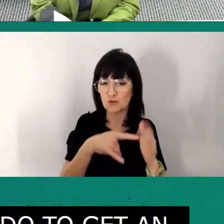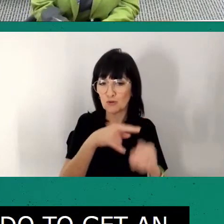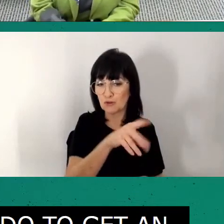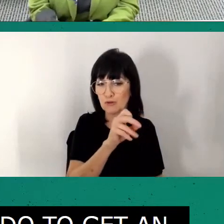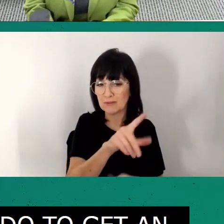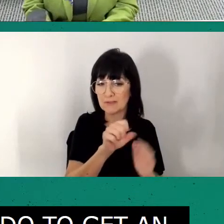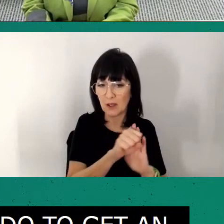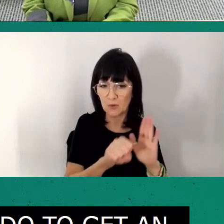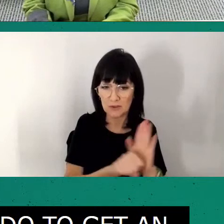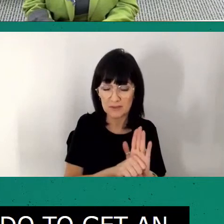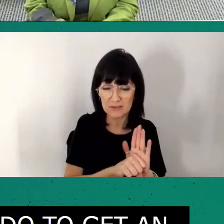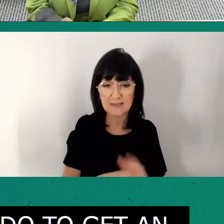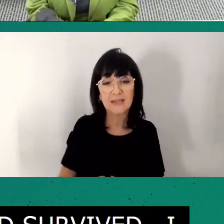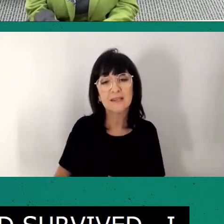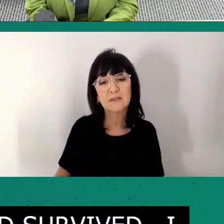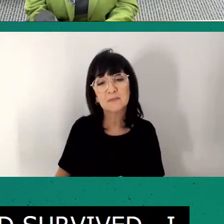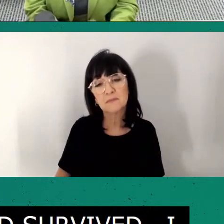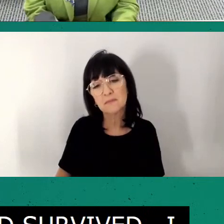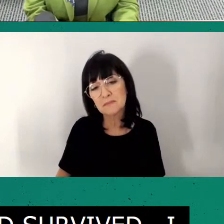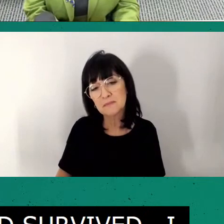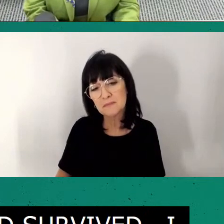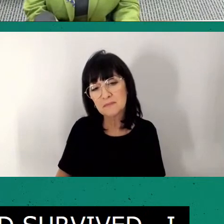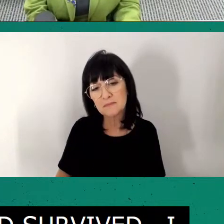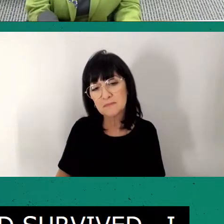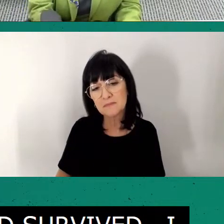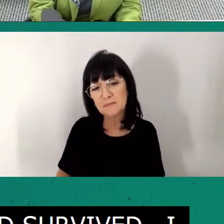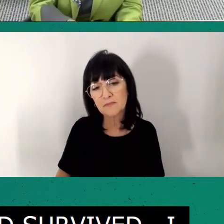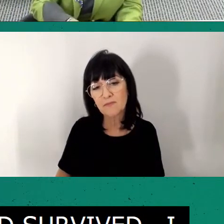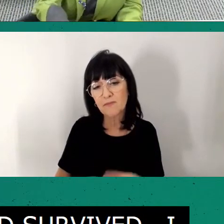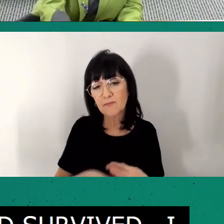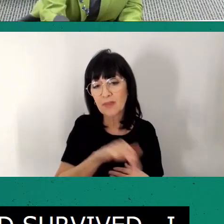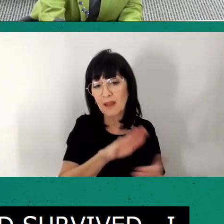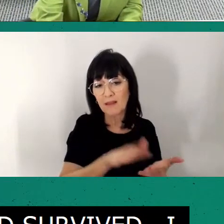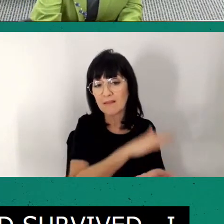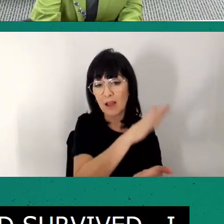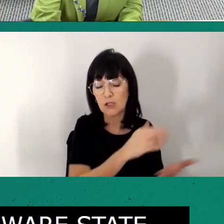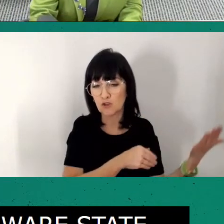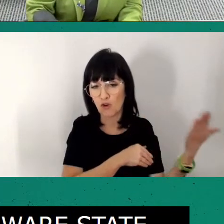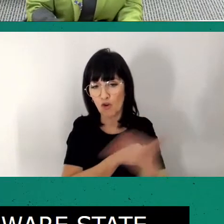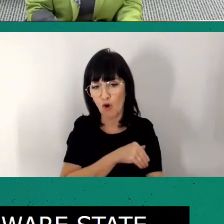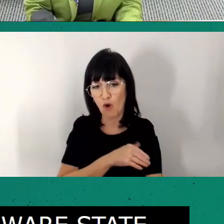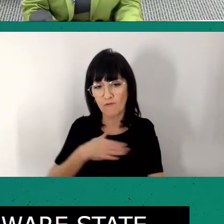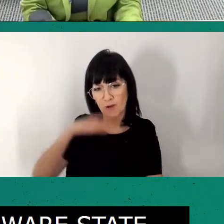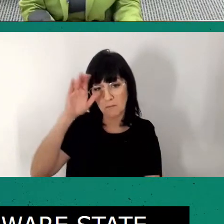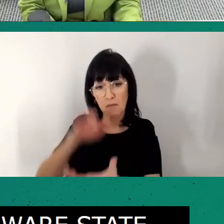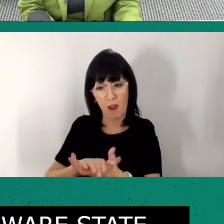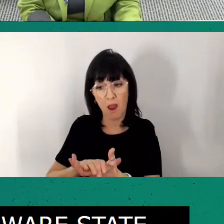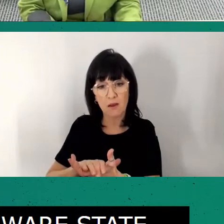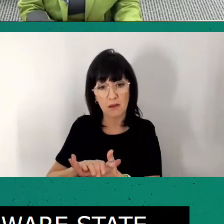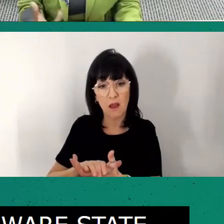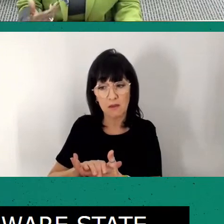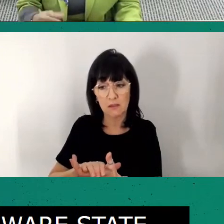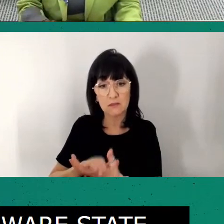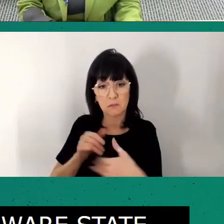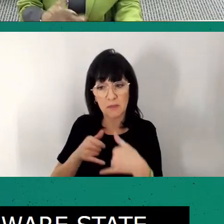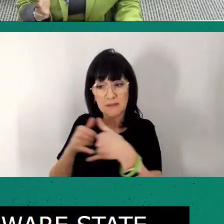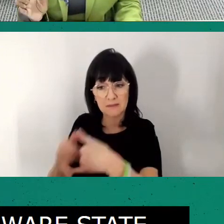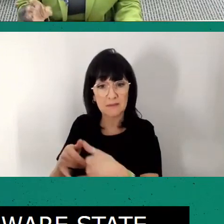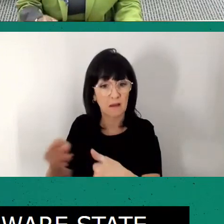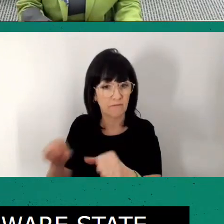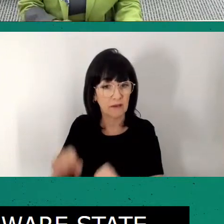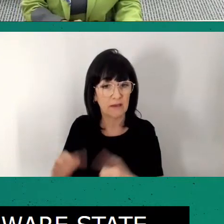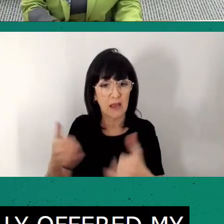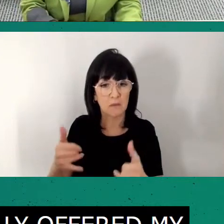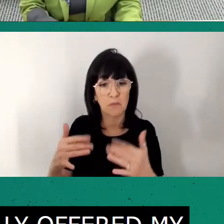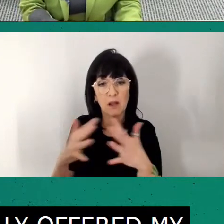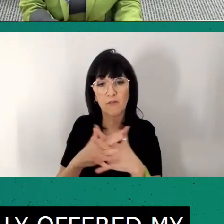And the president of the college actually offered my husband a scholarship to play football on campus, but my